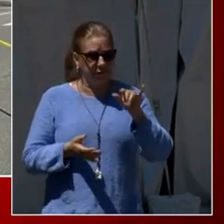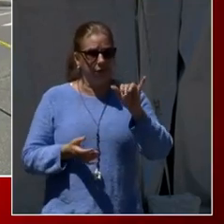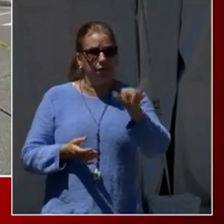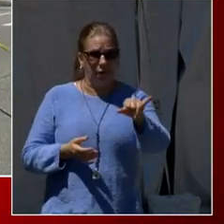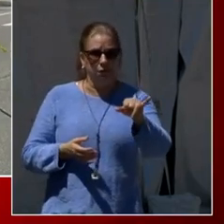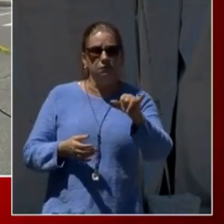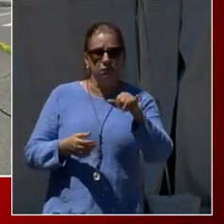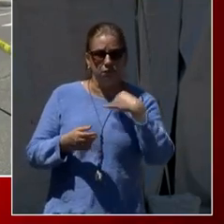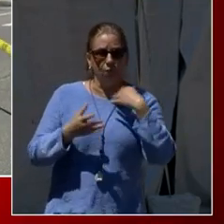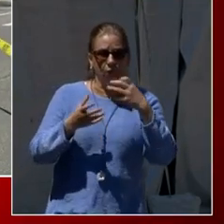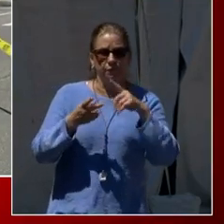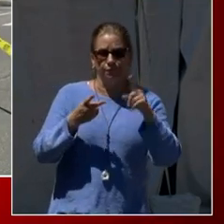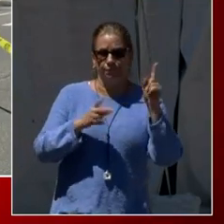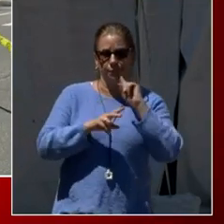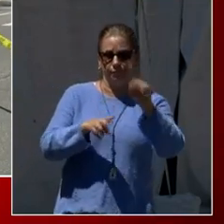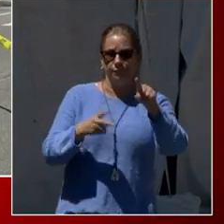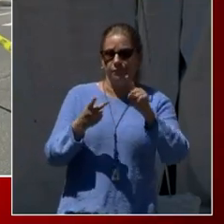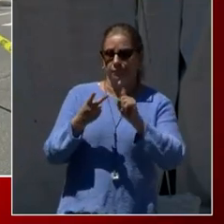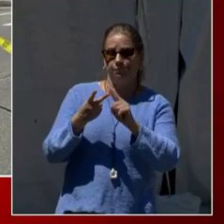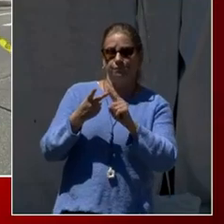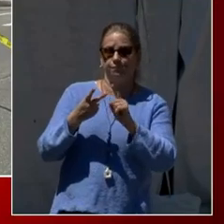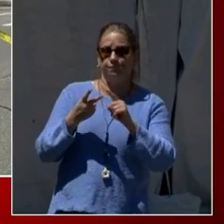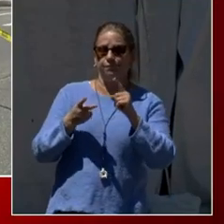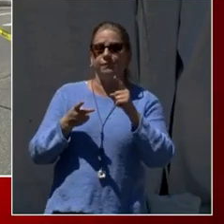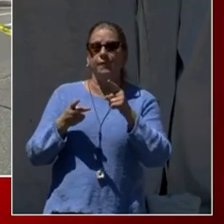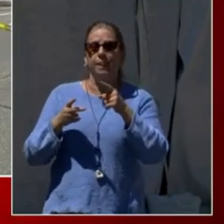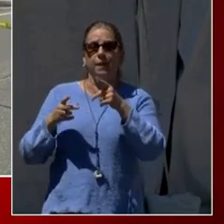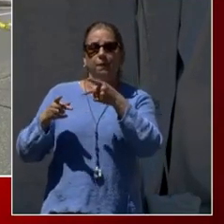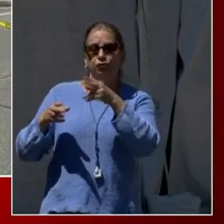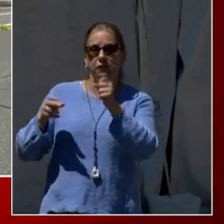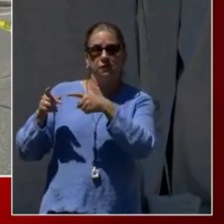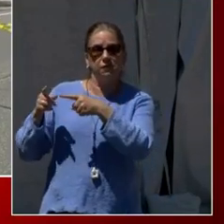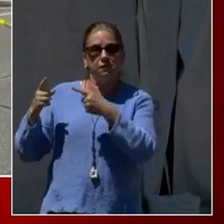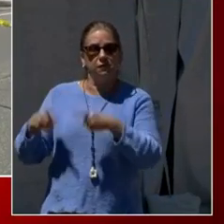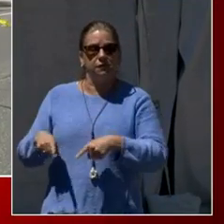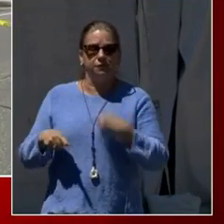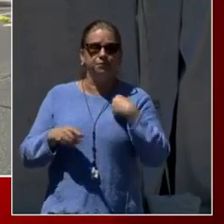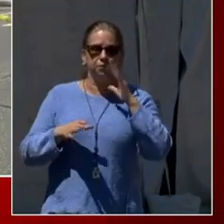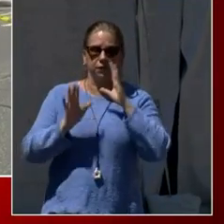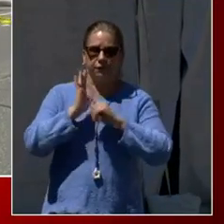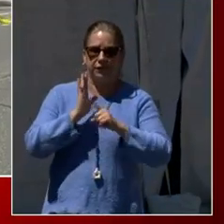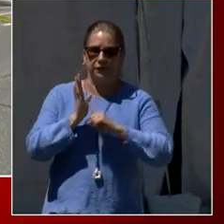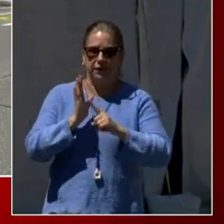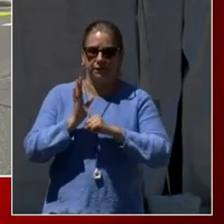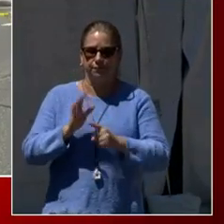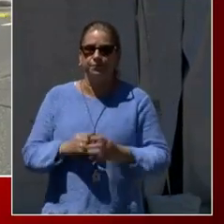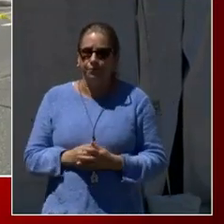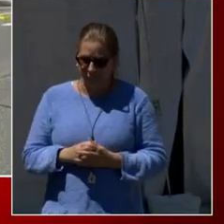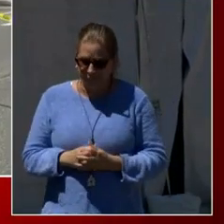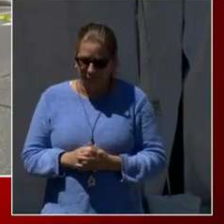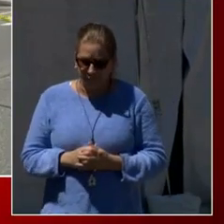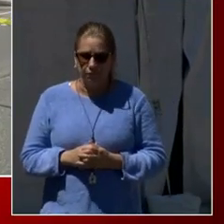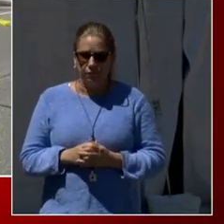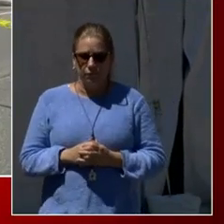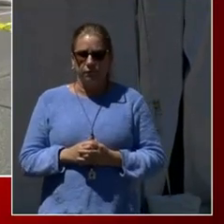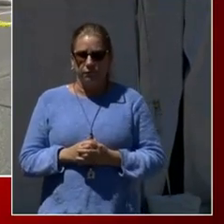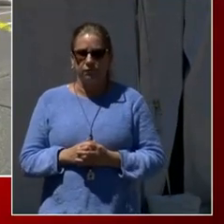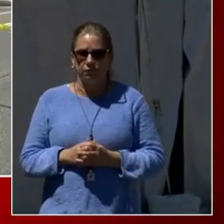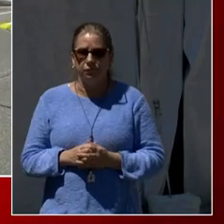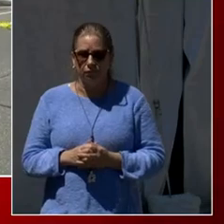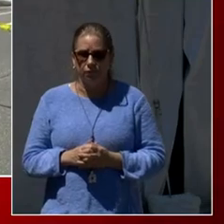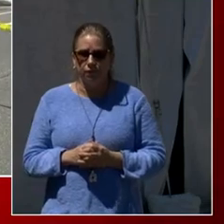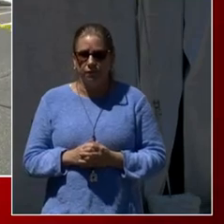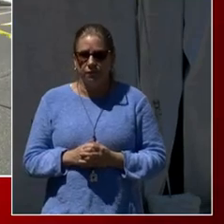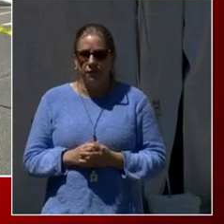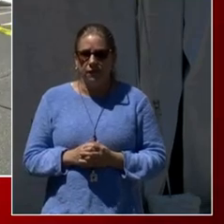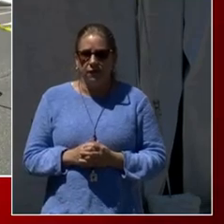We'll investigate it. All of our police officers wear body-worn cameras. If you don't want the police department to investigate it, we have an independent Office of